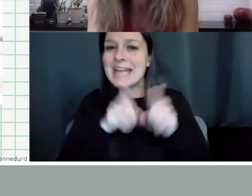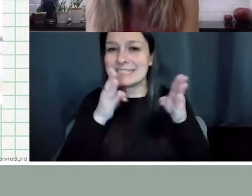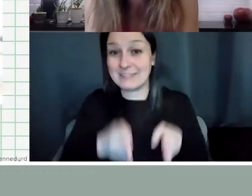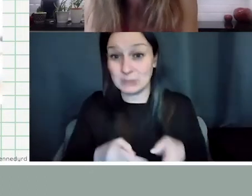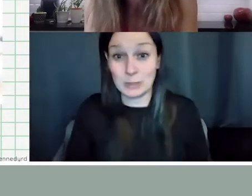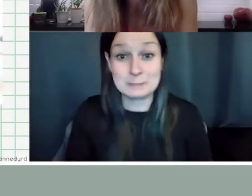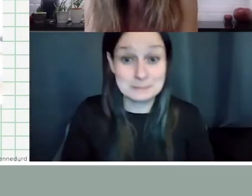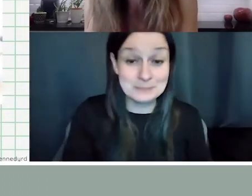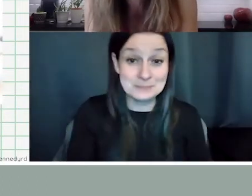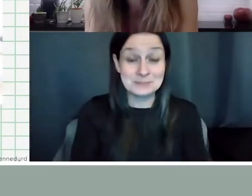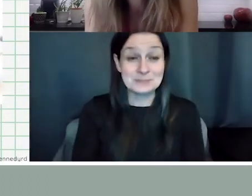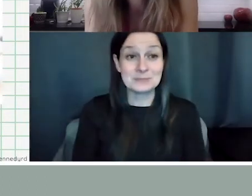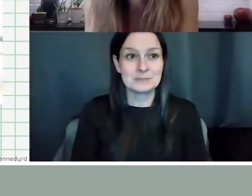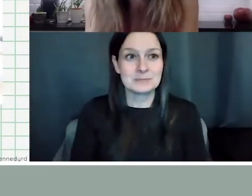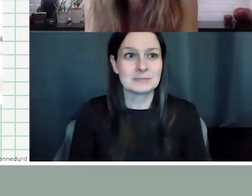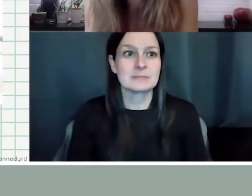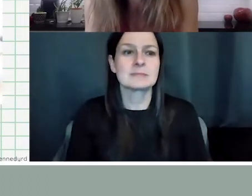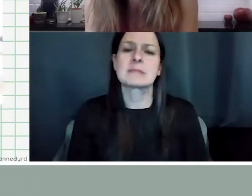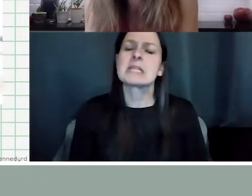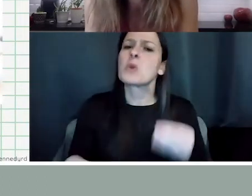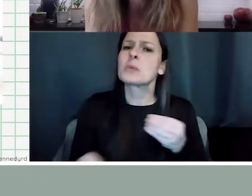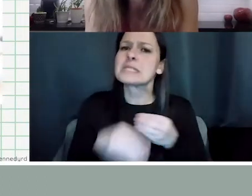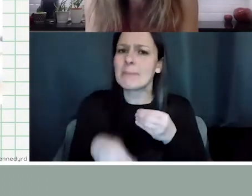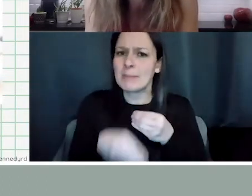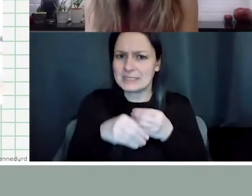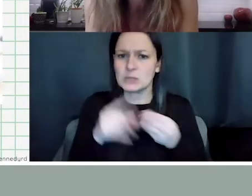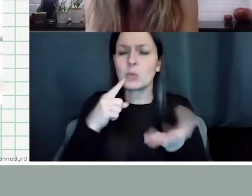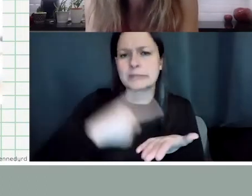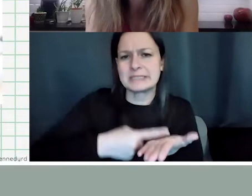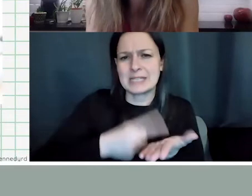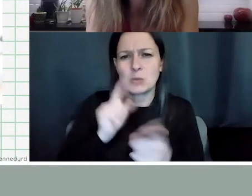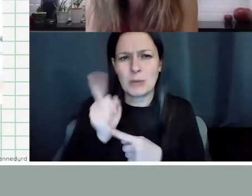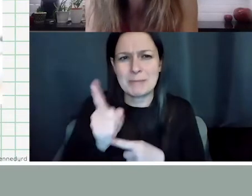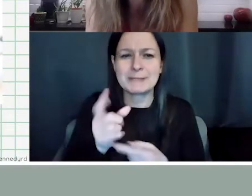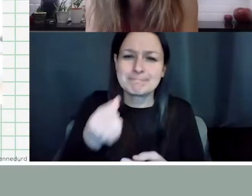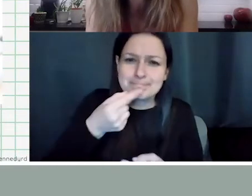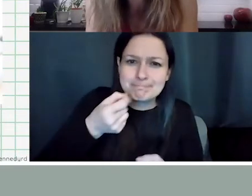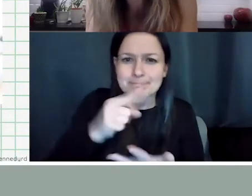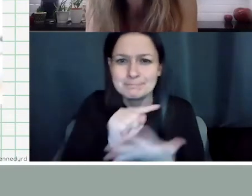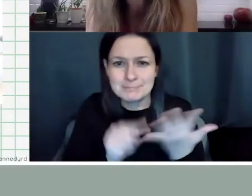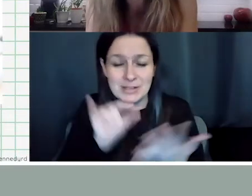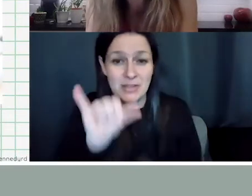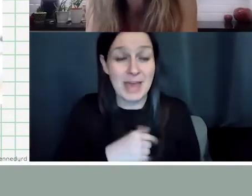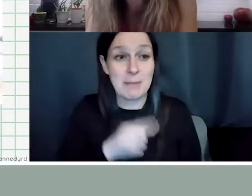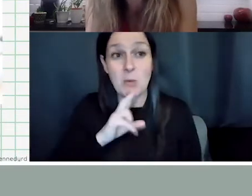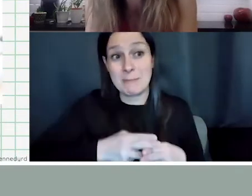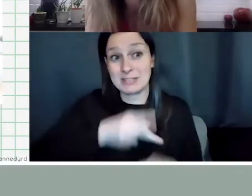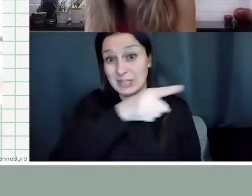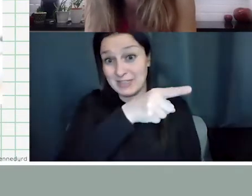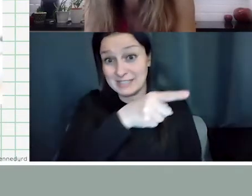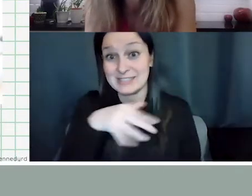individual. What about supplements? And we're going to get more into this in just a minute. But I wanted to mention this study. And